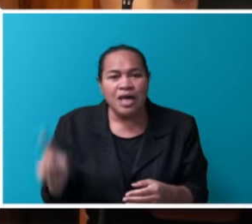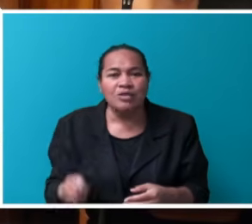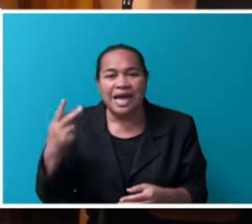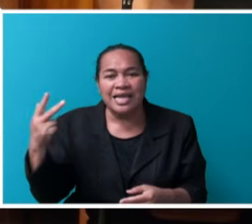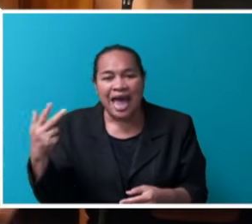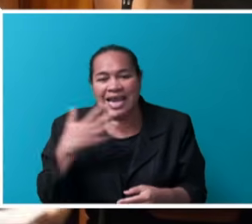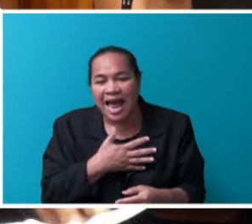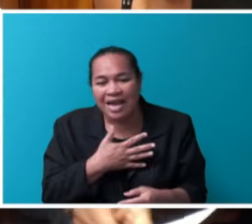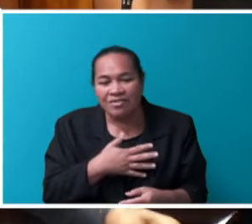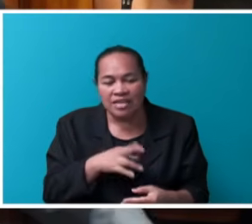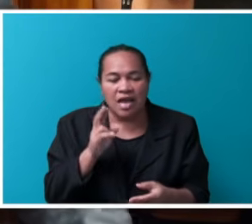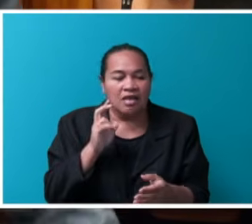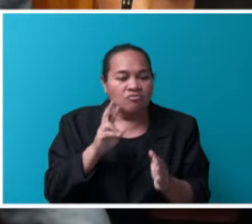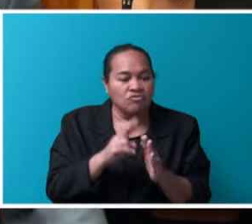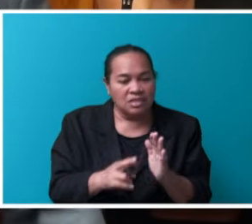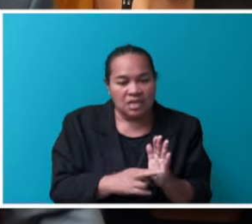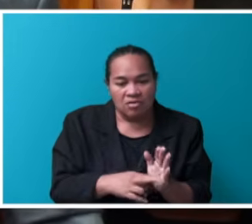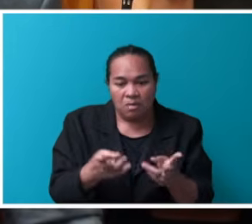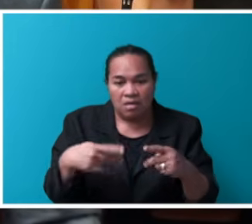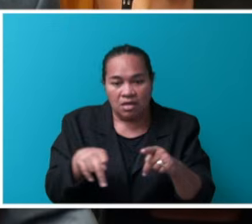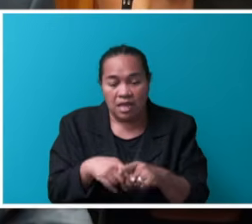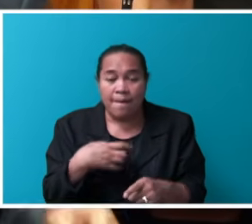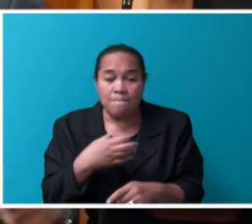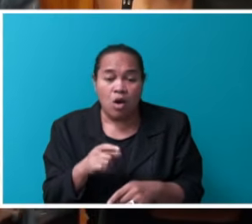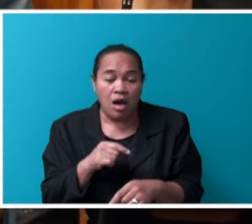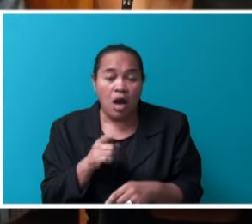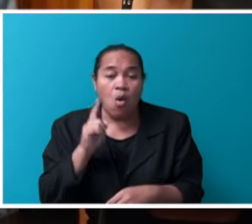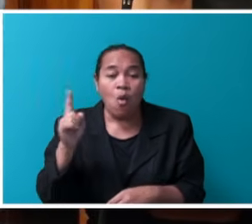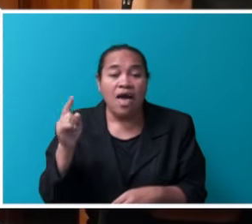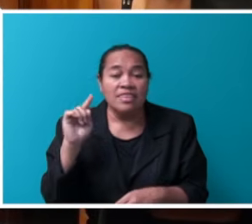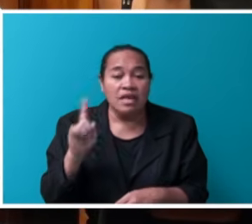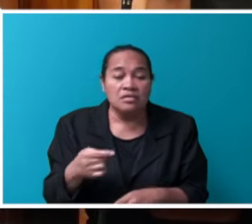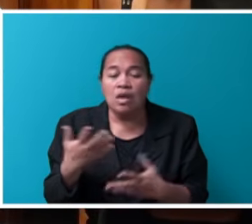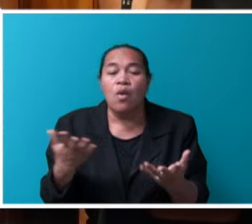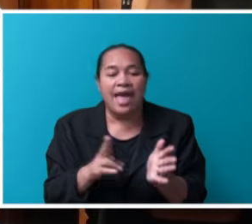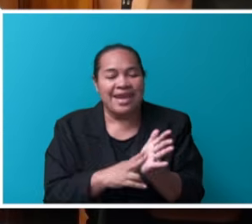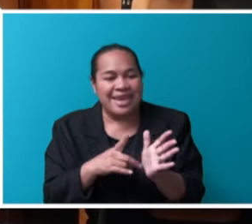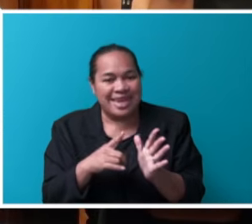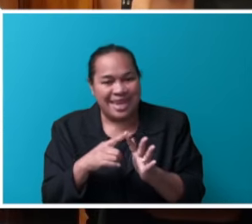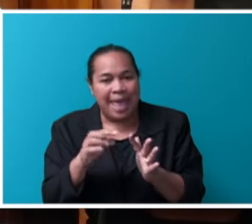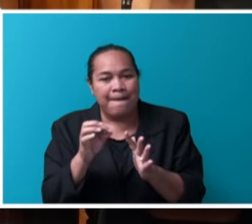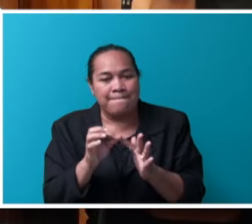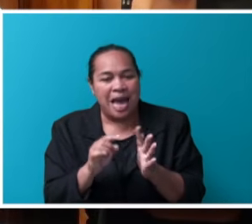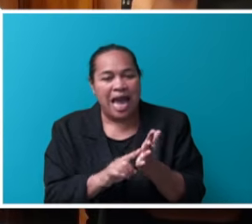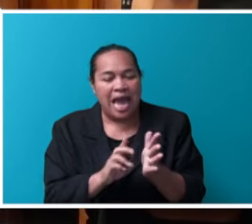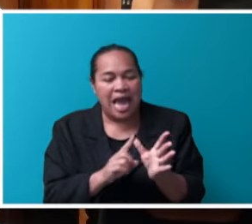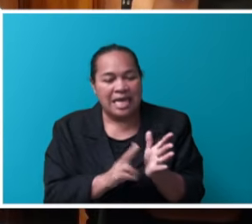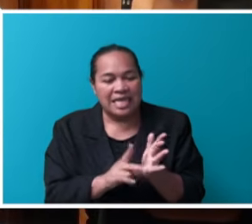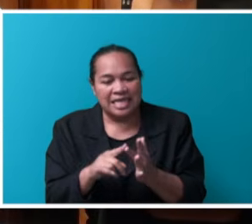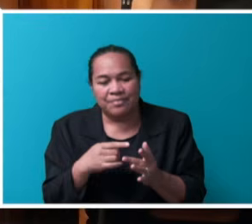2,900 residential lots and more than 1,800 houses in Nepani, Wanimbuku,